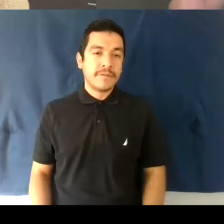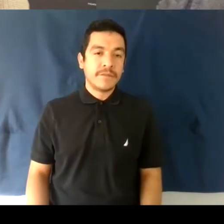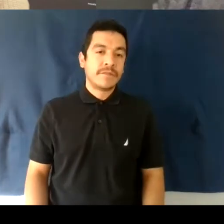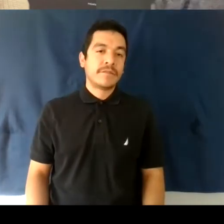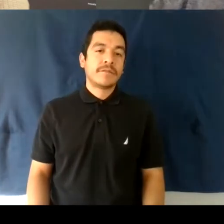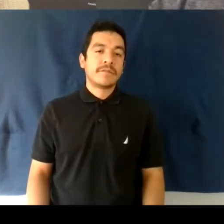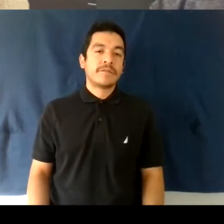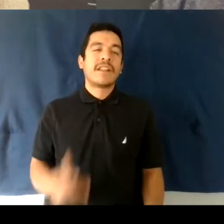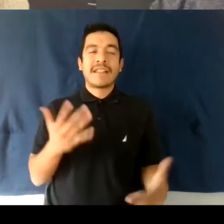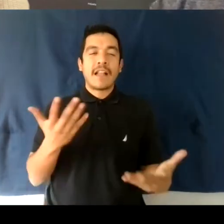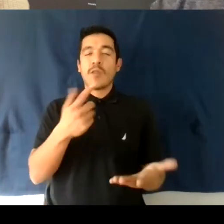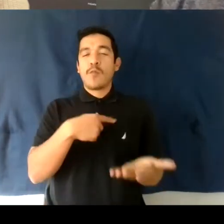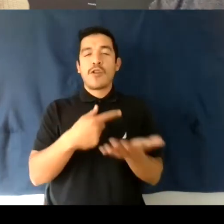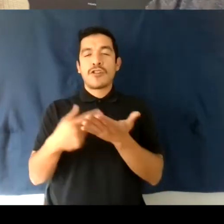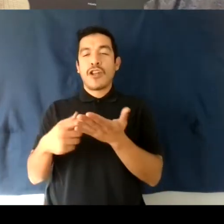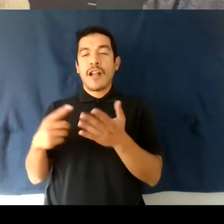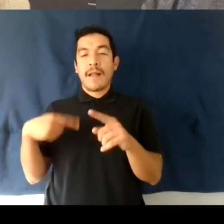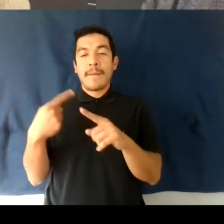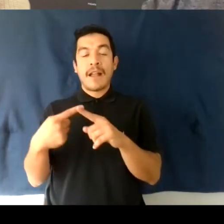were talking about.